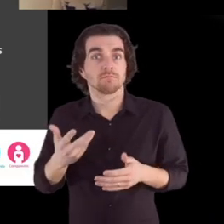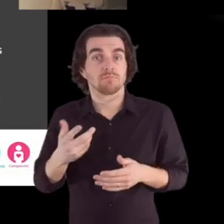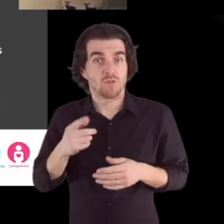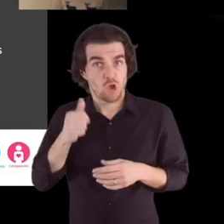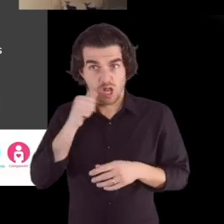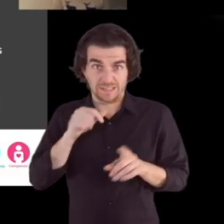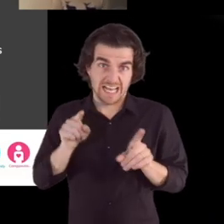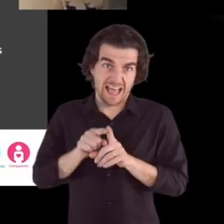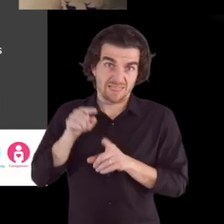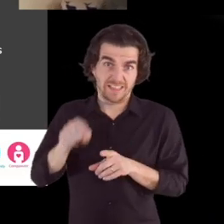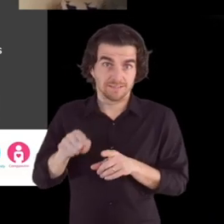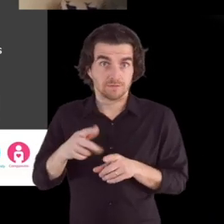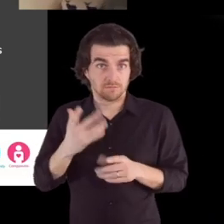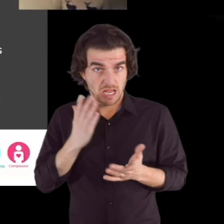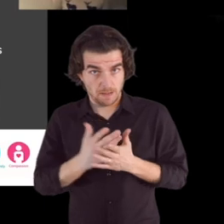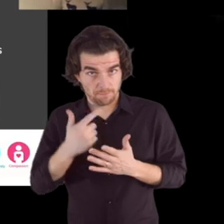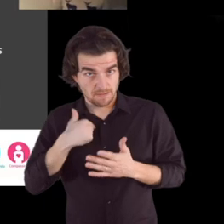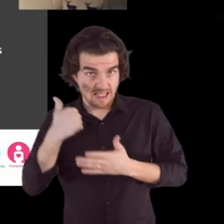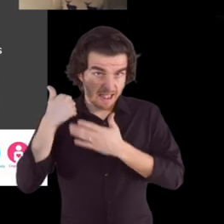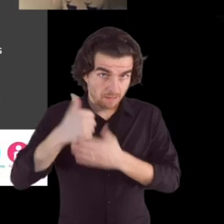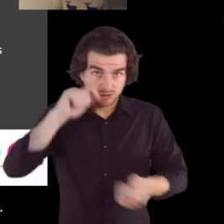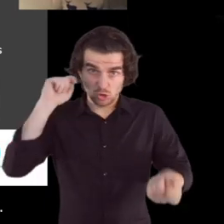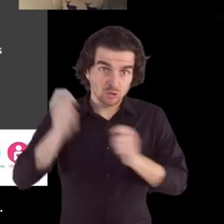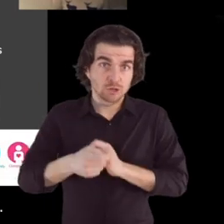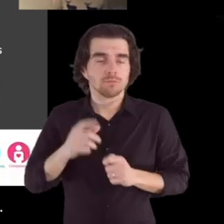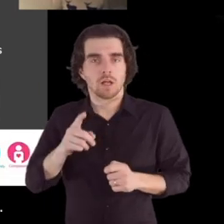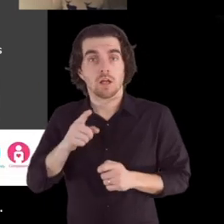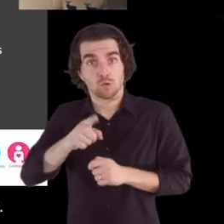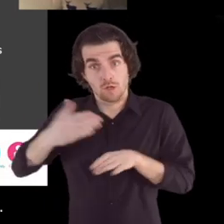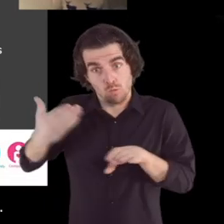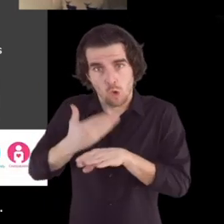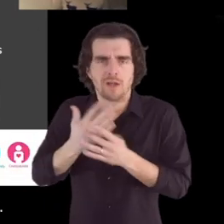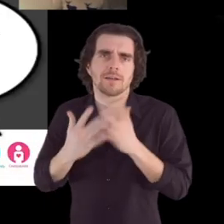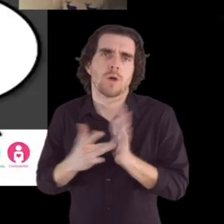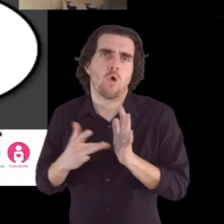it doesn't always feel like it, but you are making a difference, and the job that you do is important.